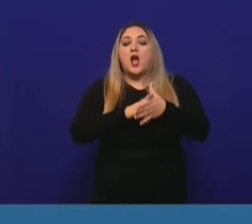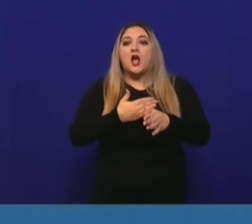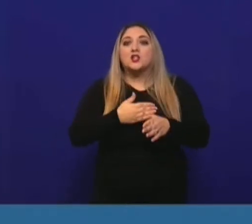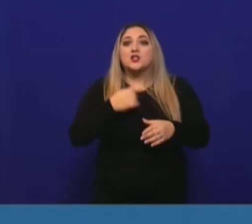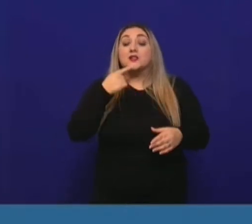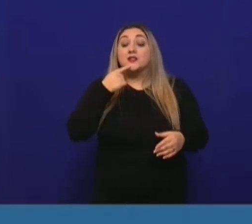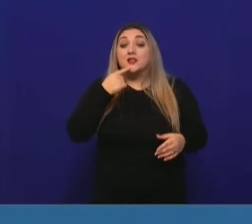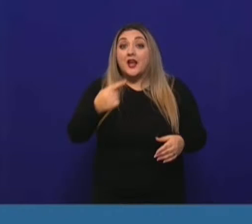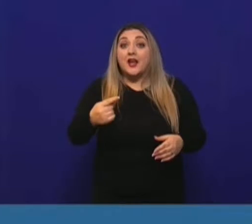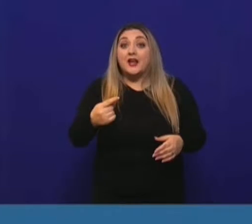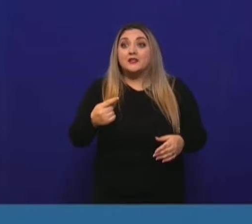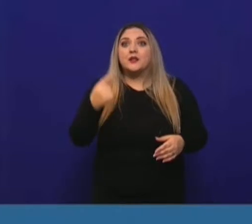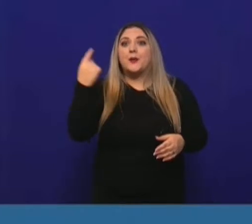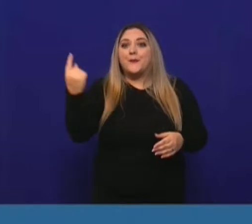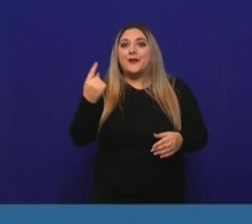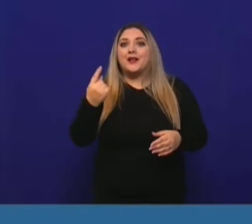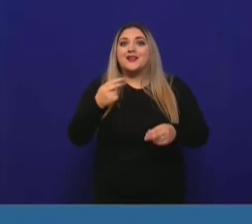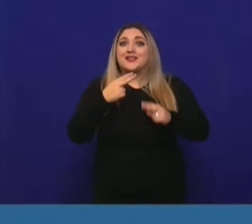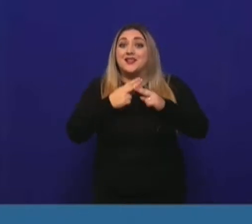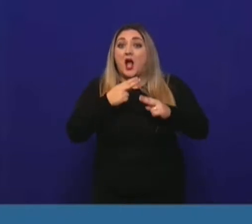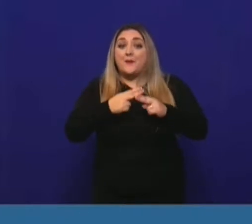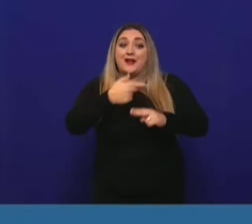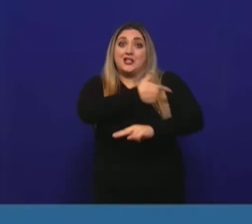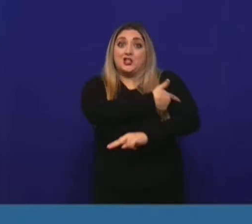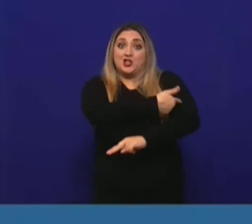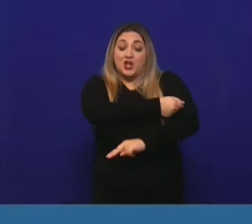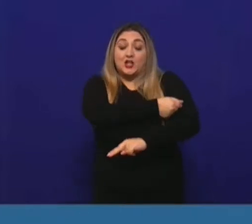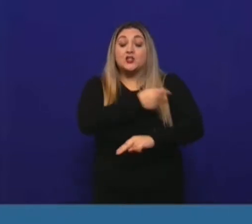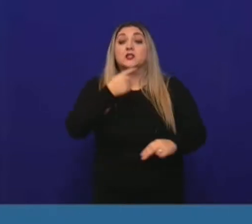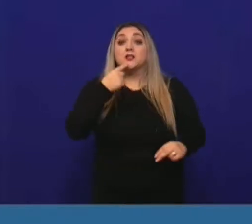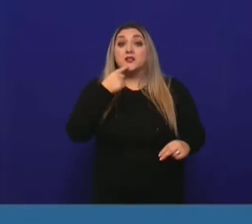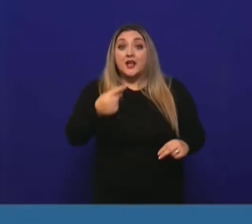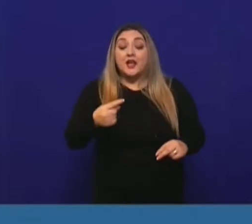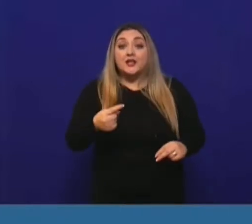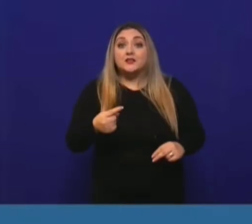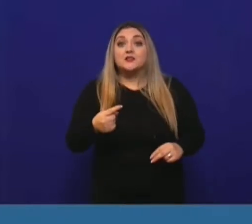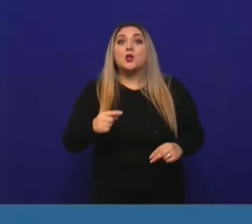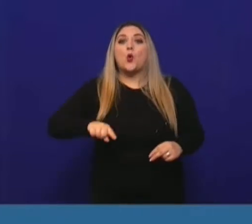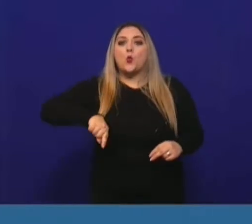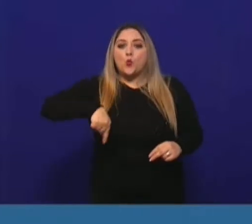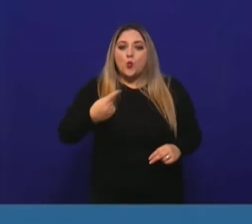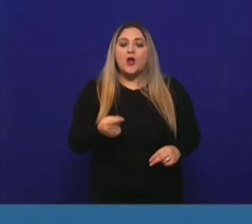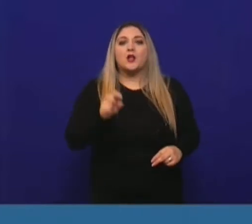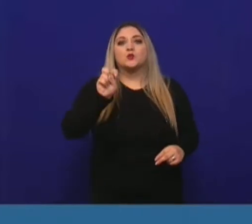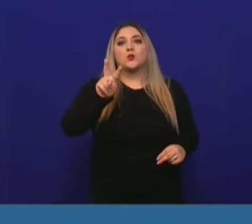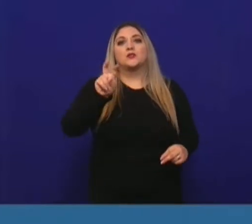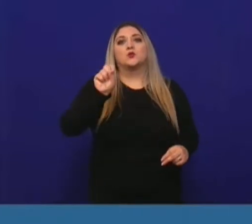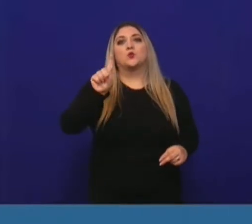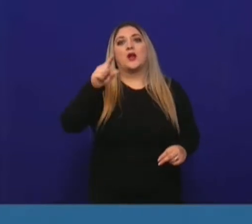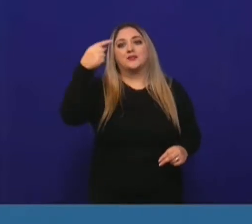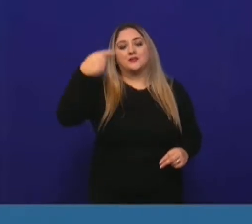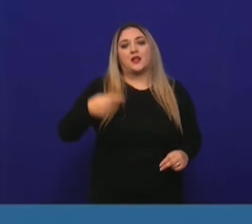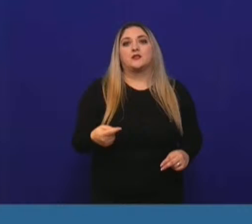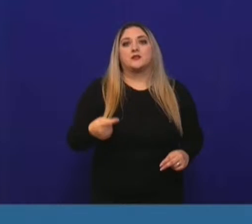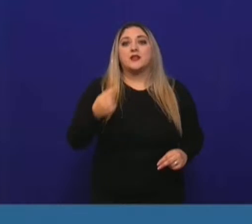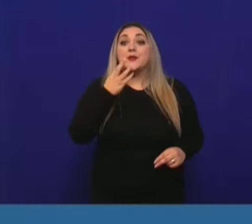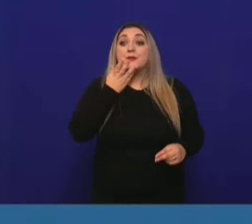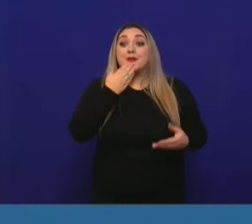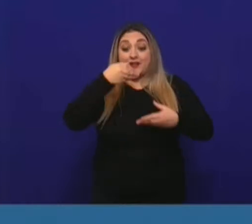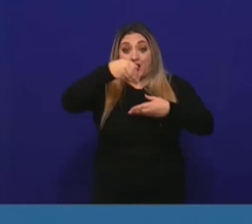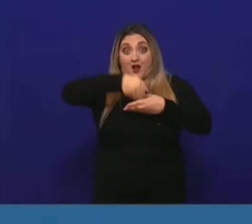li joħorġu il-manifatturi tal-Pfizer hija li inti tagħtiha wara 21 ġurnata. Meta tirċievu